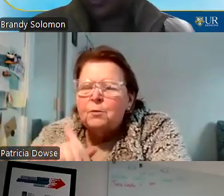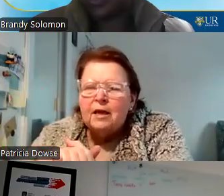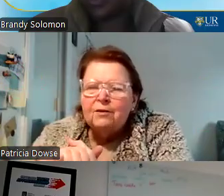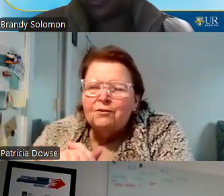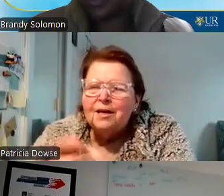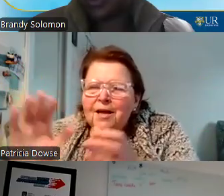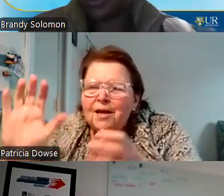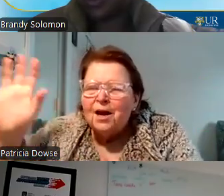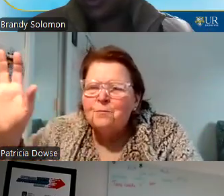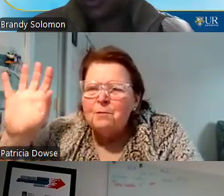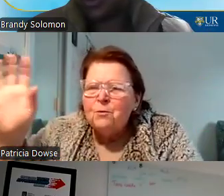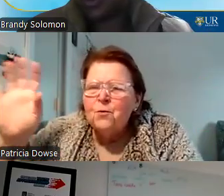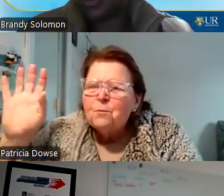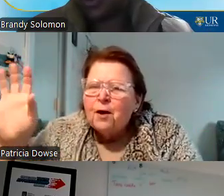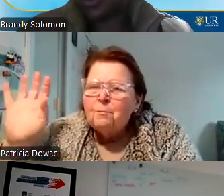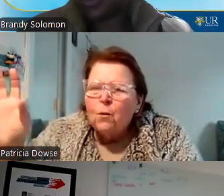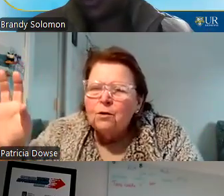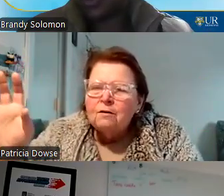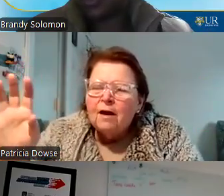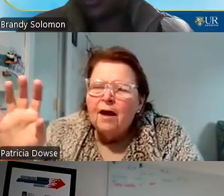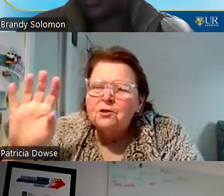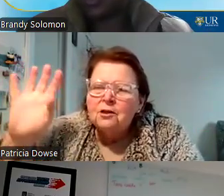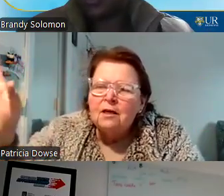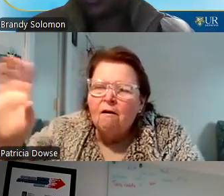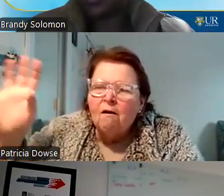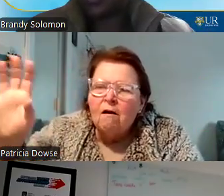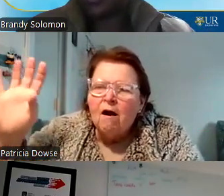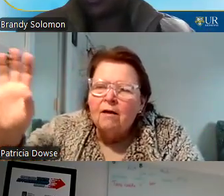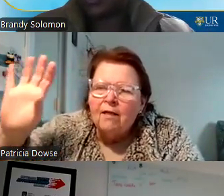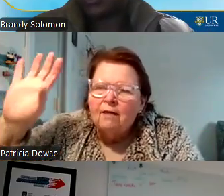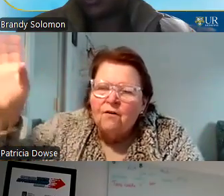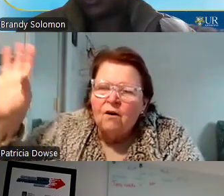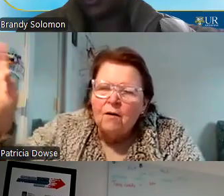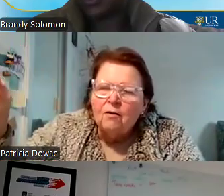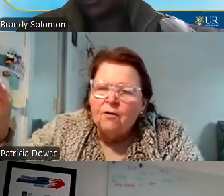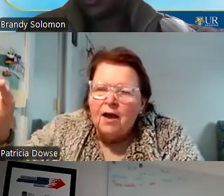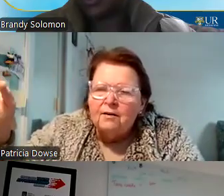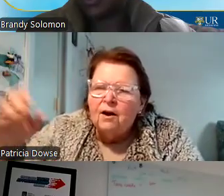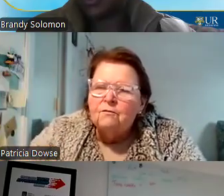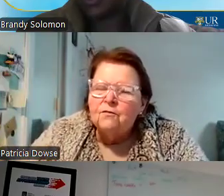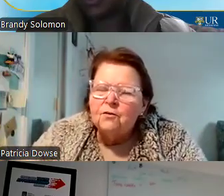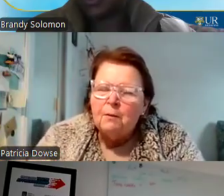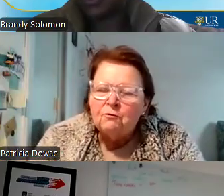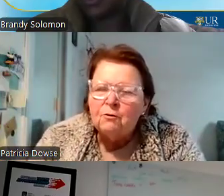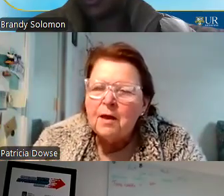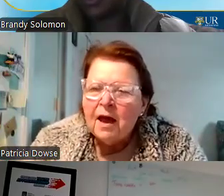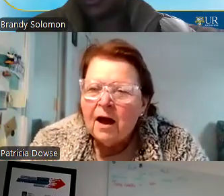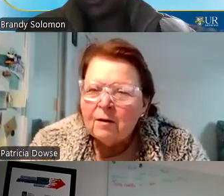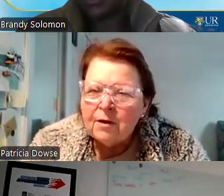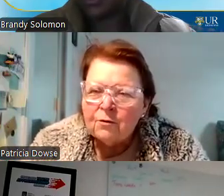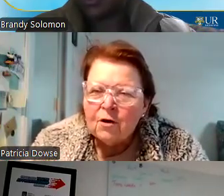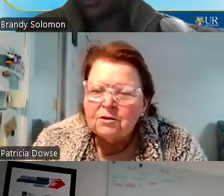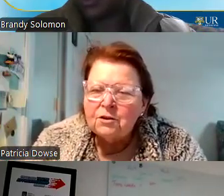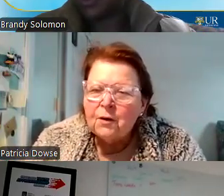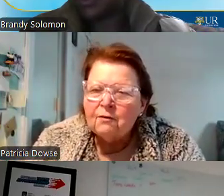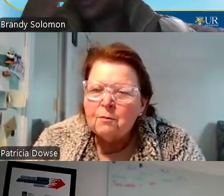oral communication, people who are bipolar actually are on that far other end of the spectrum